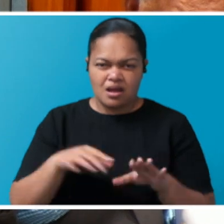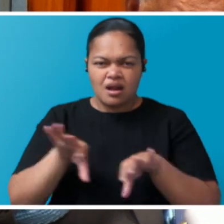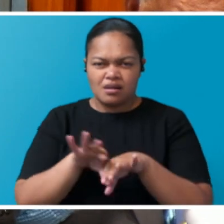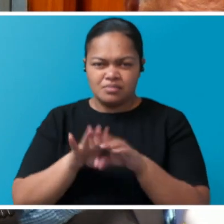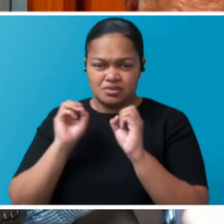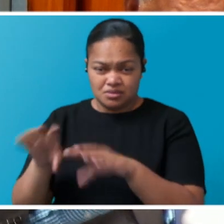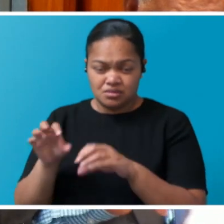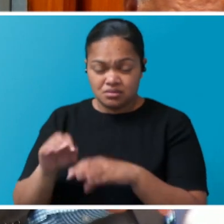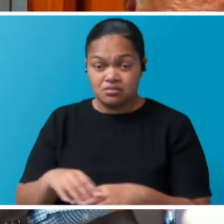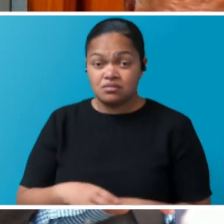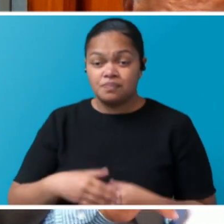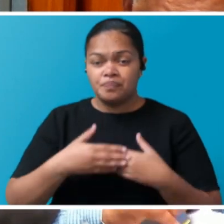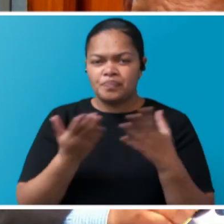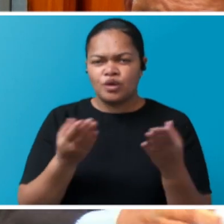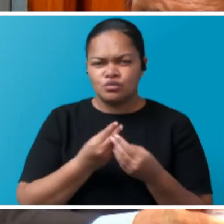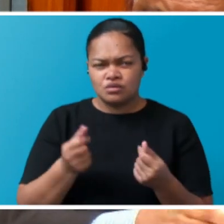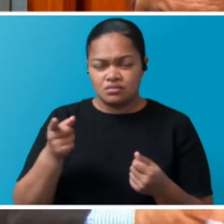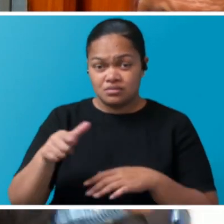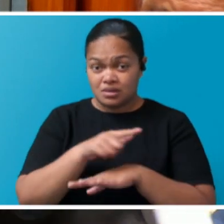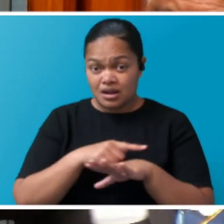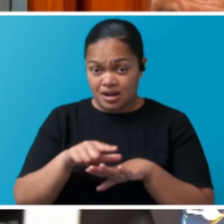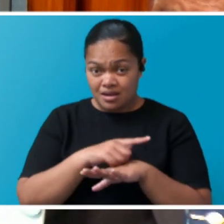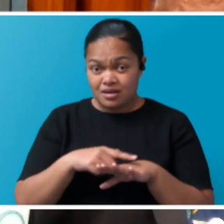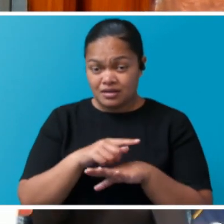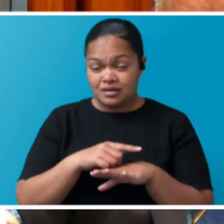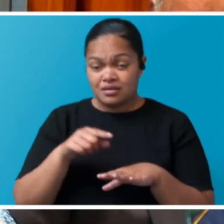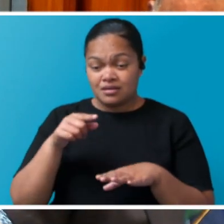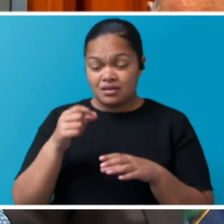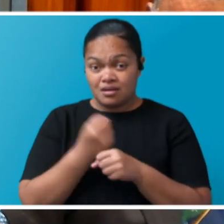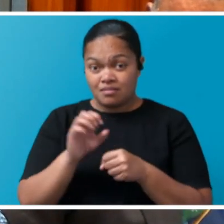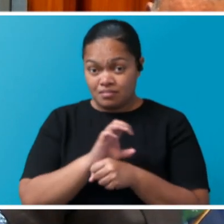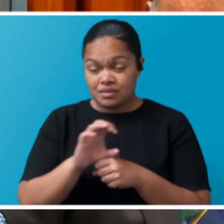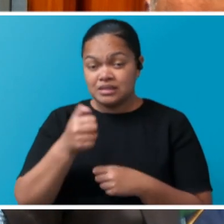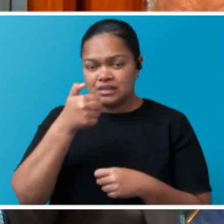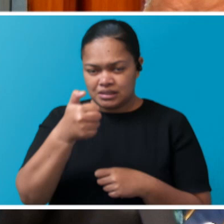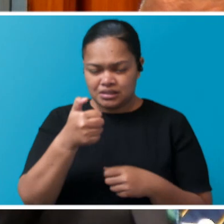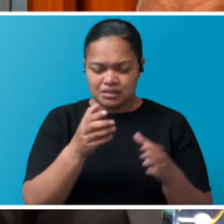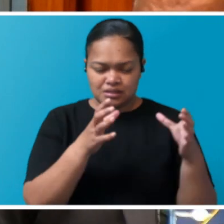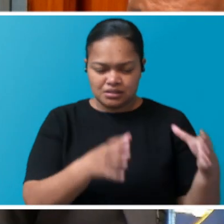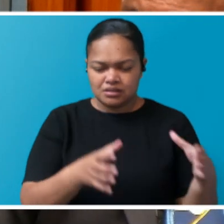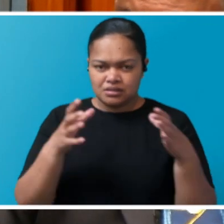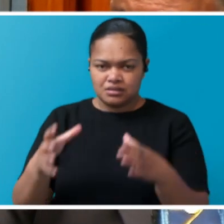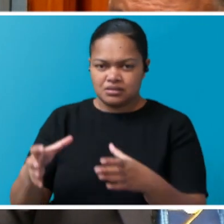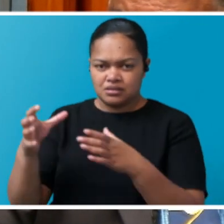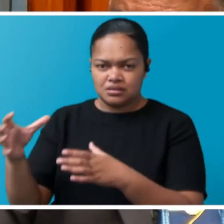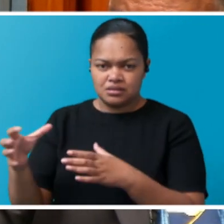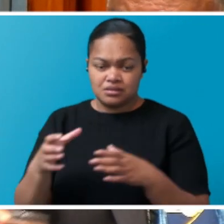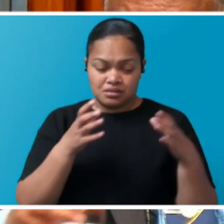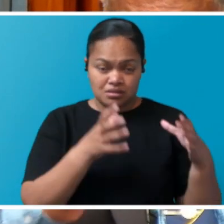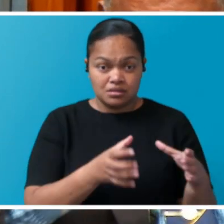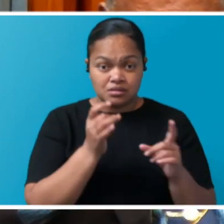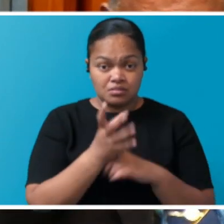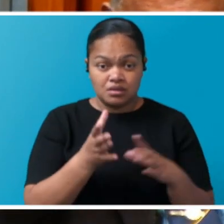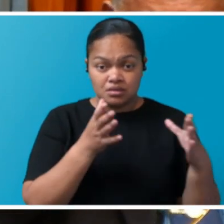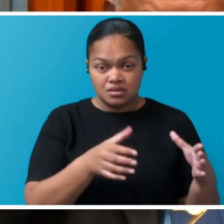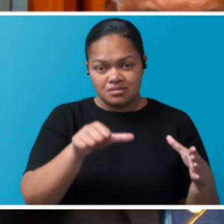waste efficiently, the landfill is structured into 6 waste disposal cells: special waste disposal